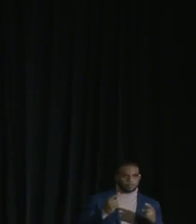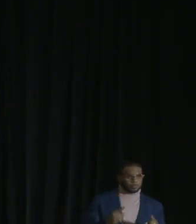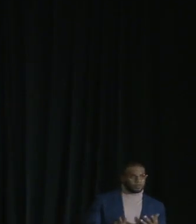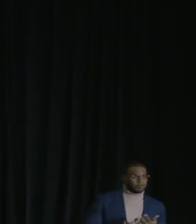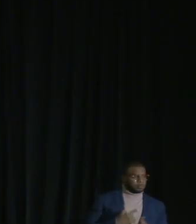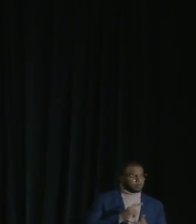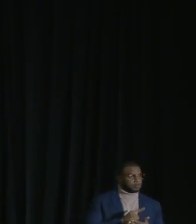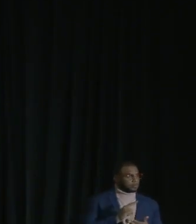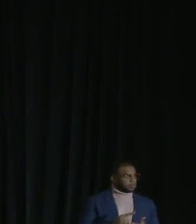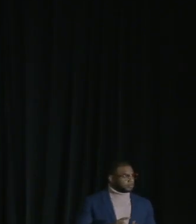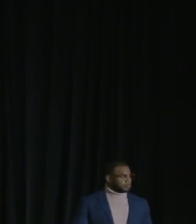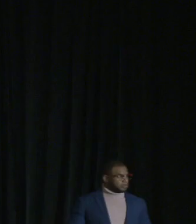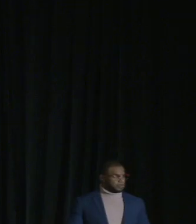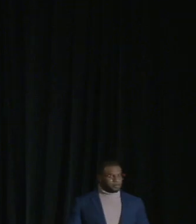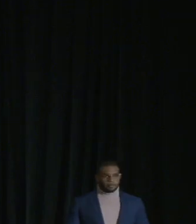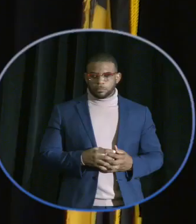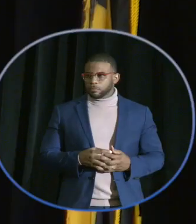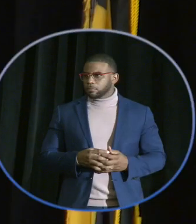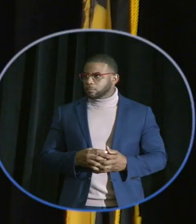the week.